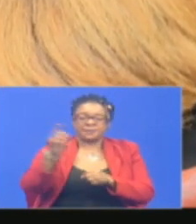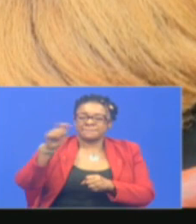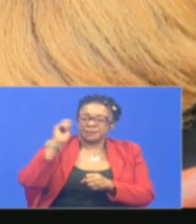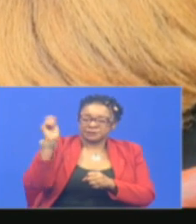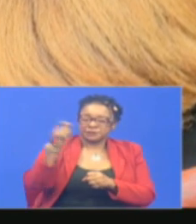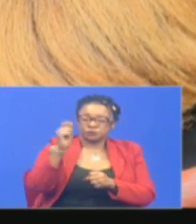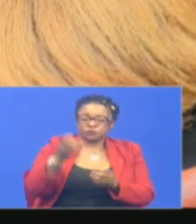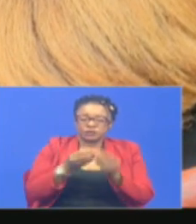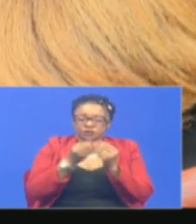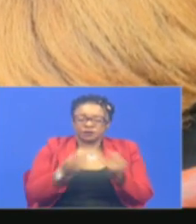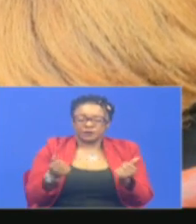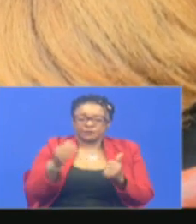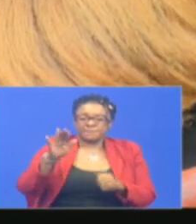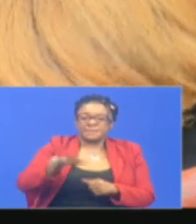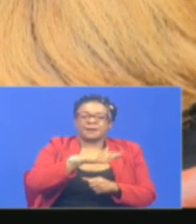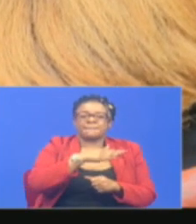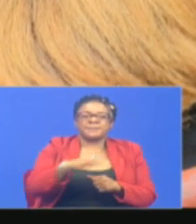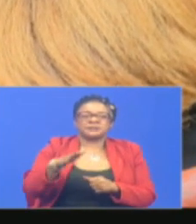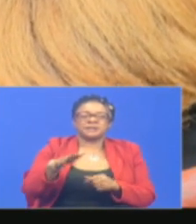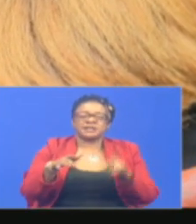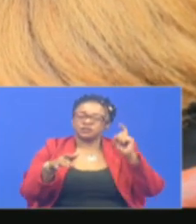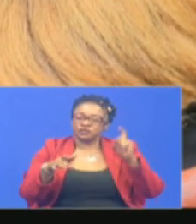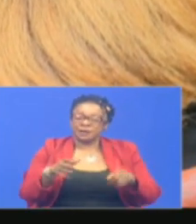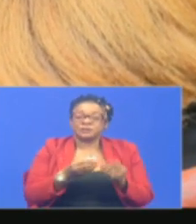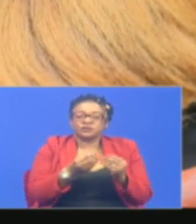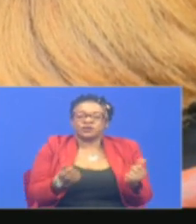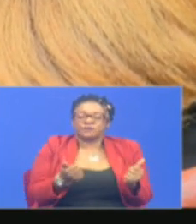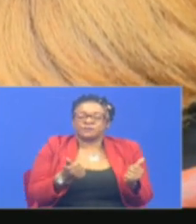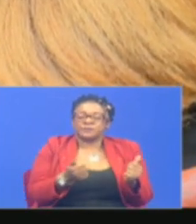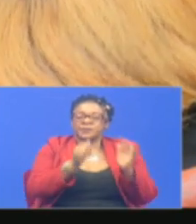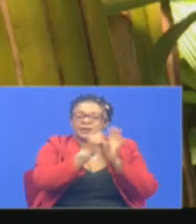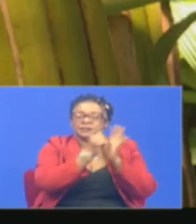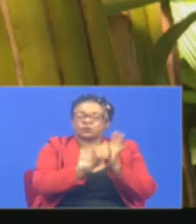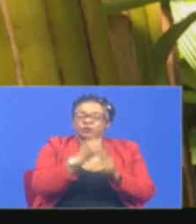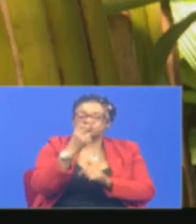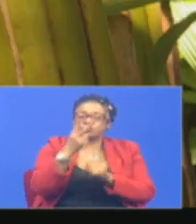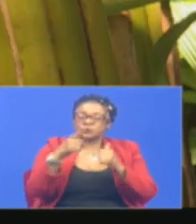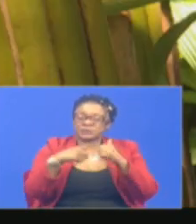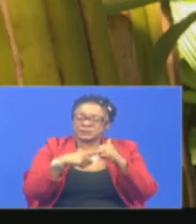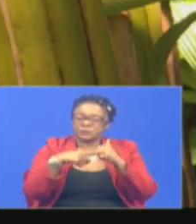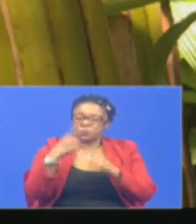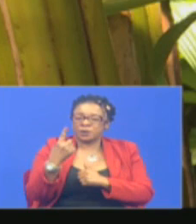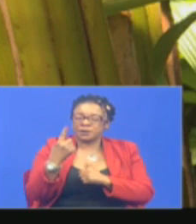and parliament shall be dissolved. That is what Article 261